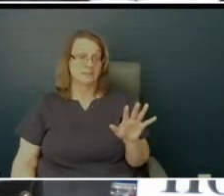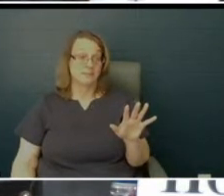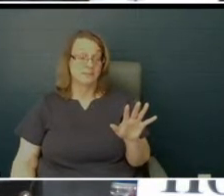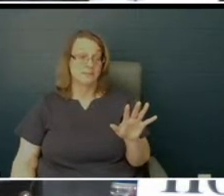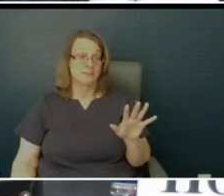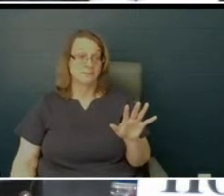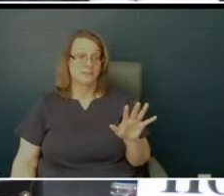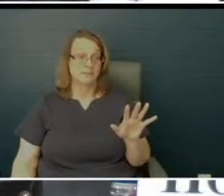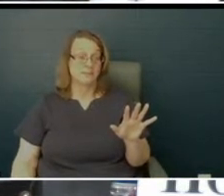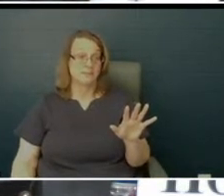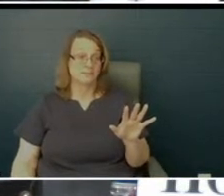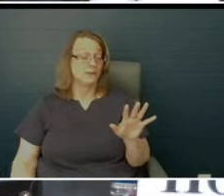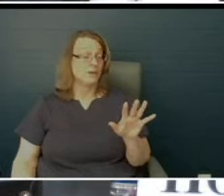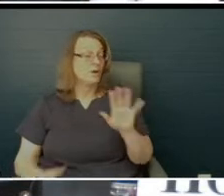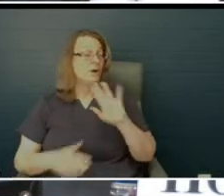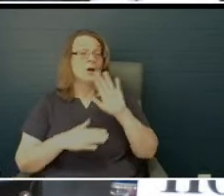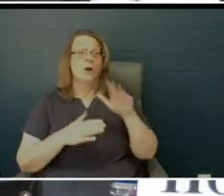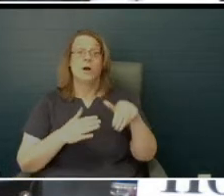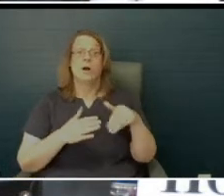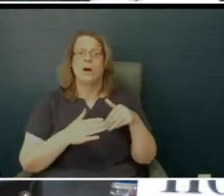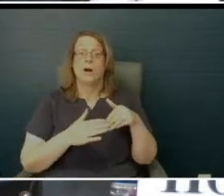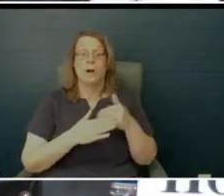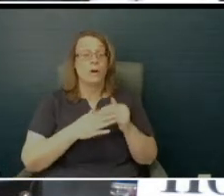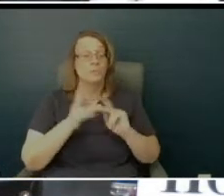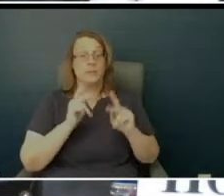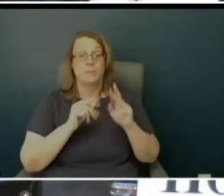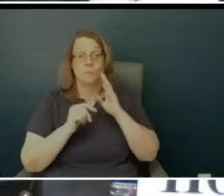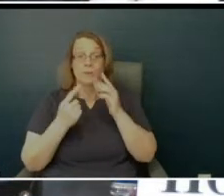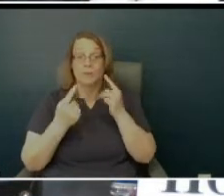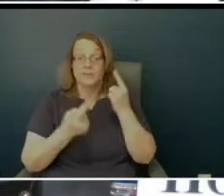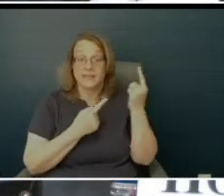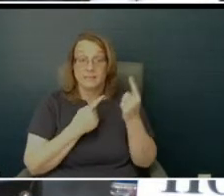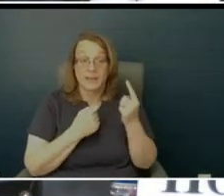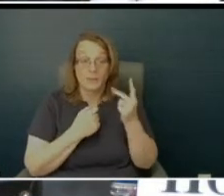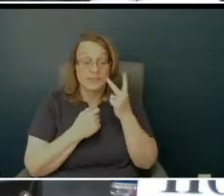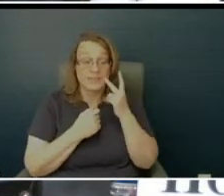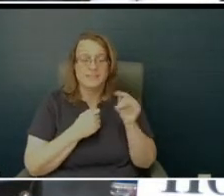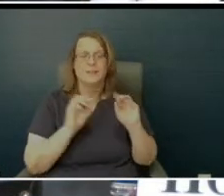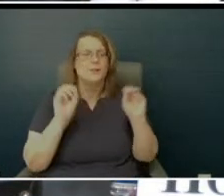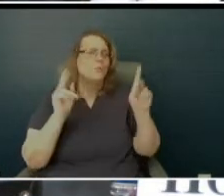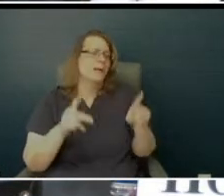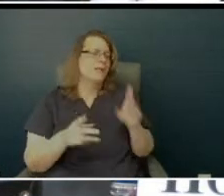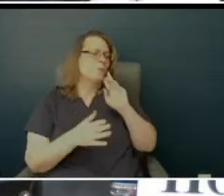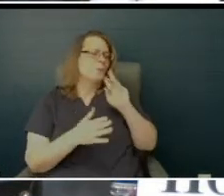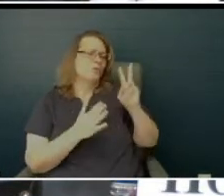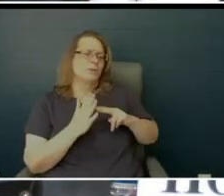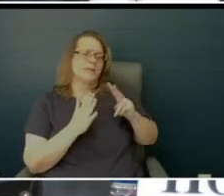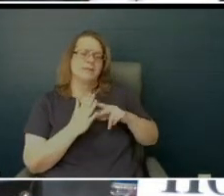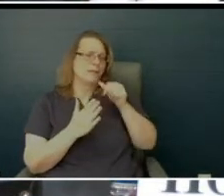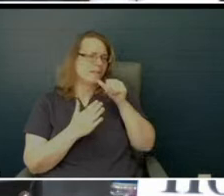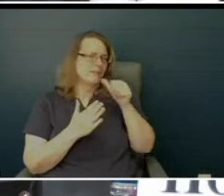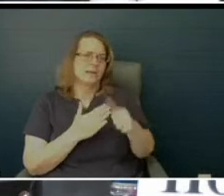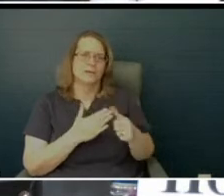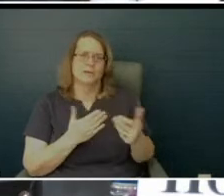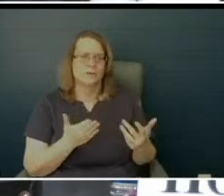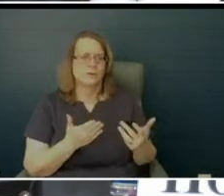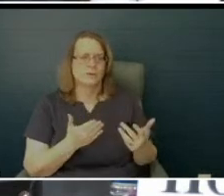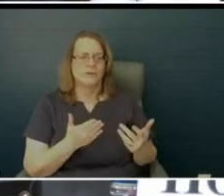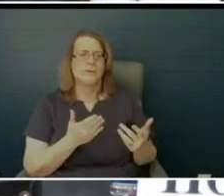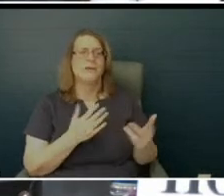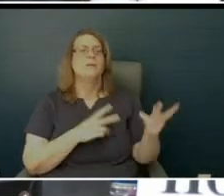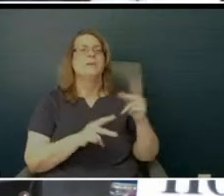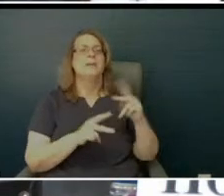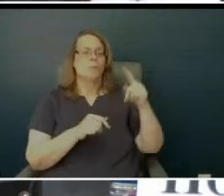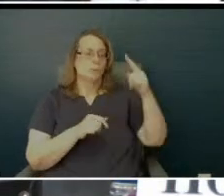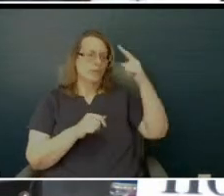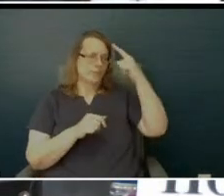all anyone is going to sort of think about when they see this, no one is going to read this letter. All anyone is going to think is that you went